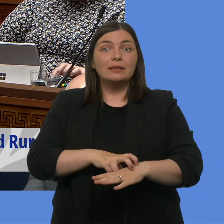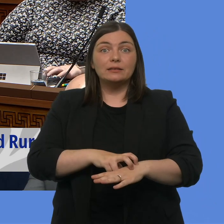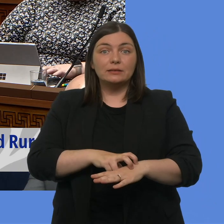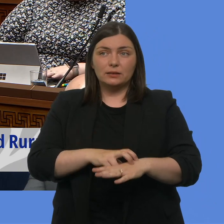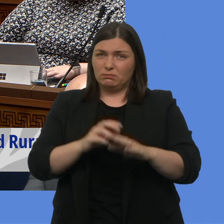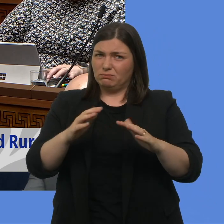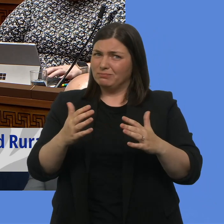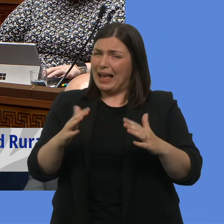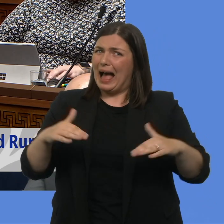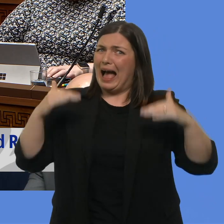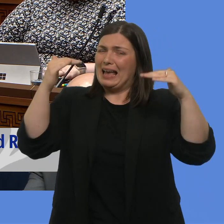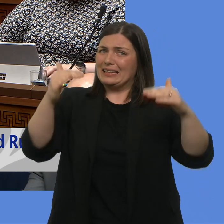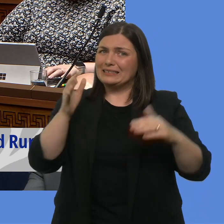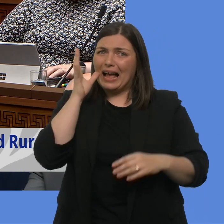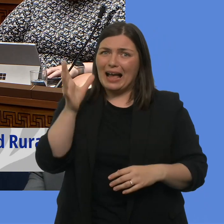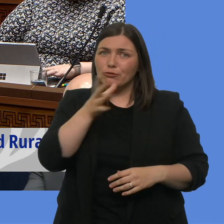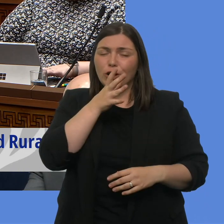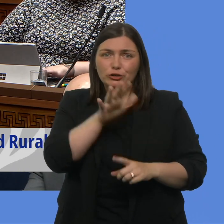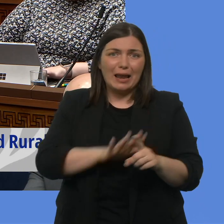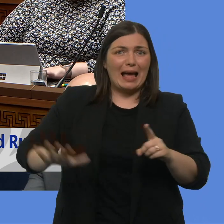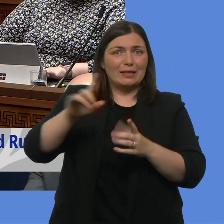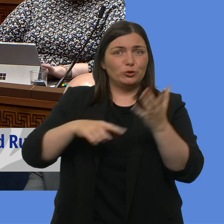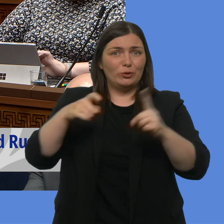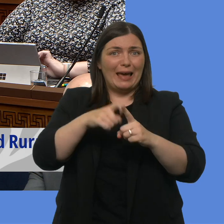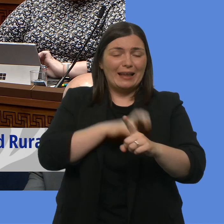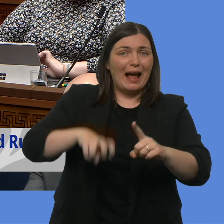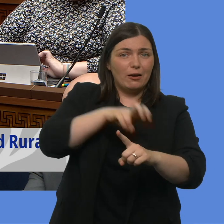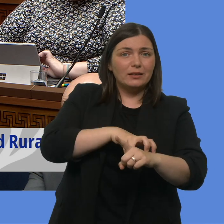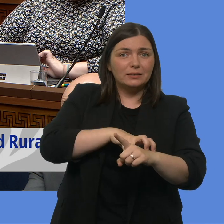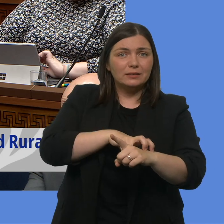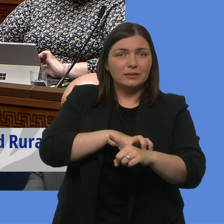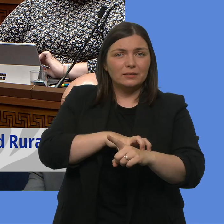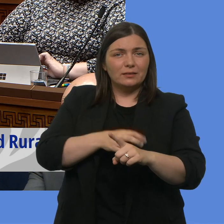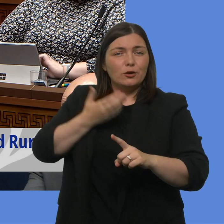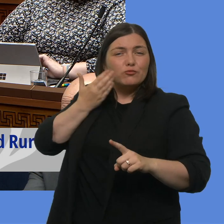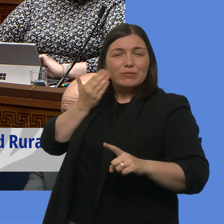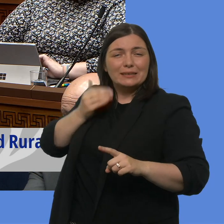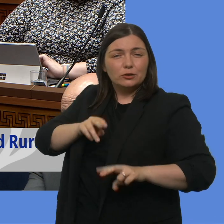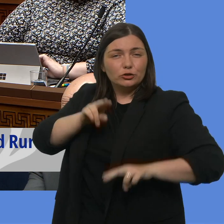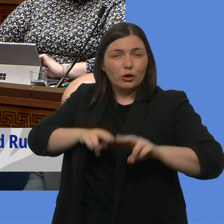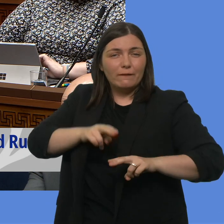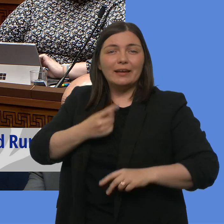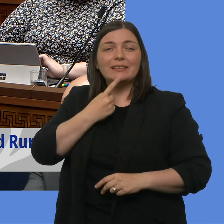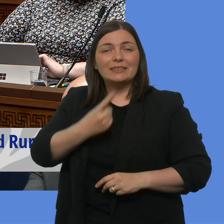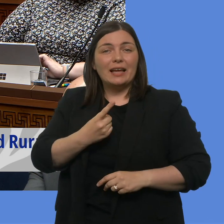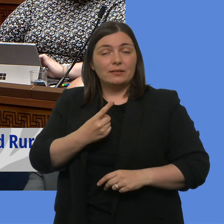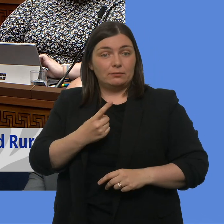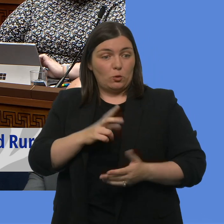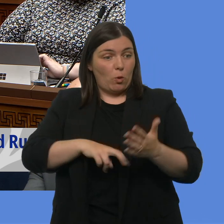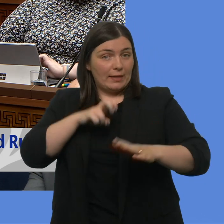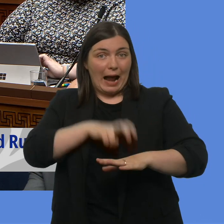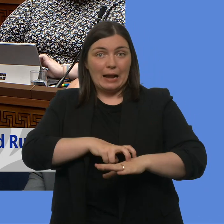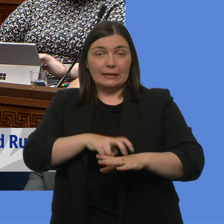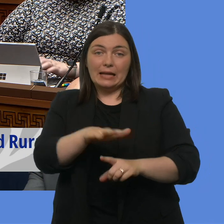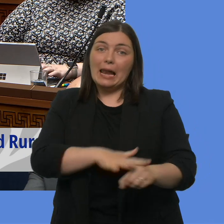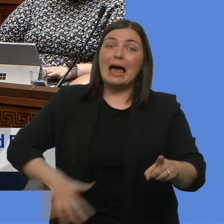In 2023, the Irish Farmers Journal survey showed that agricultural land was selling in Northern Ireland at an average value of